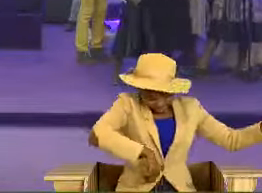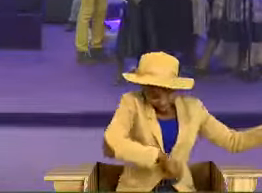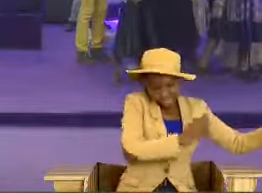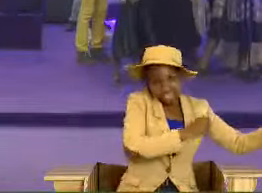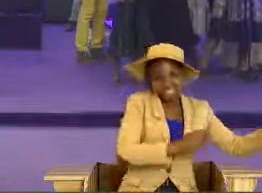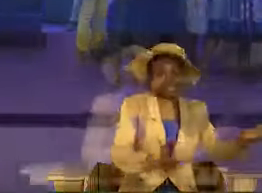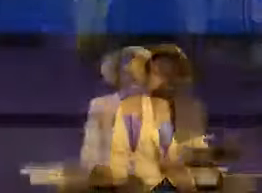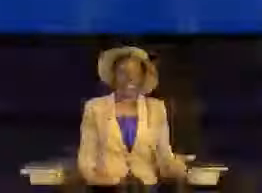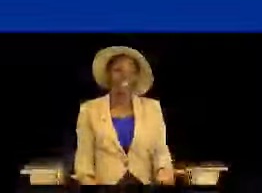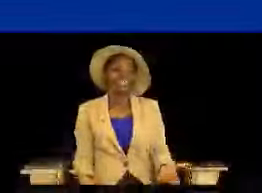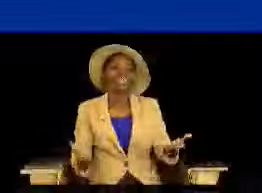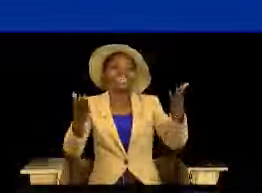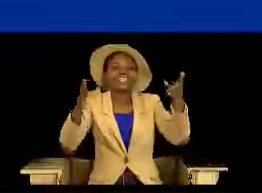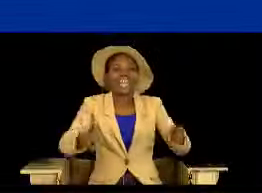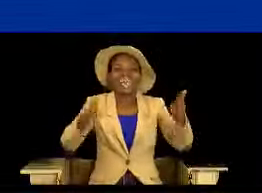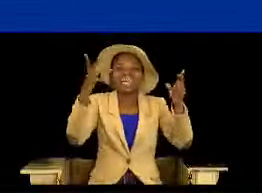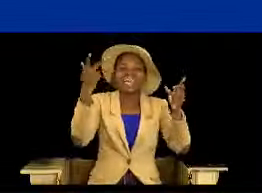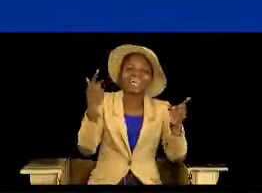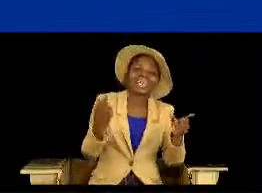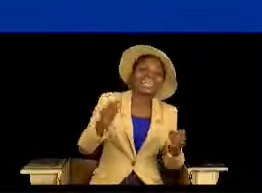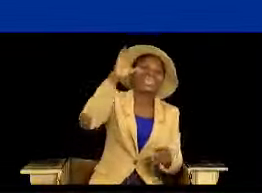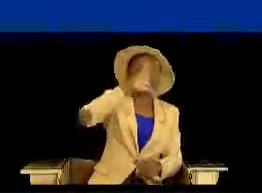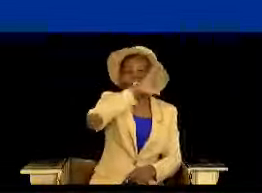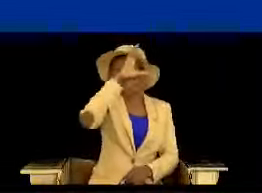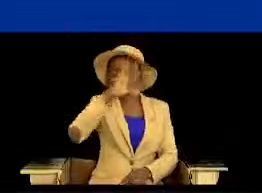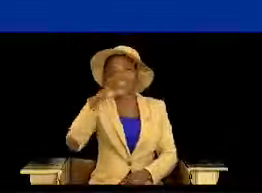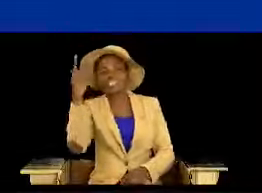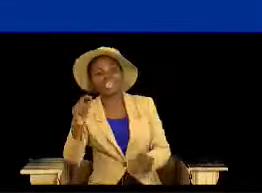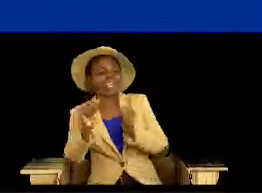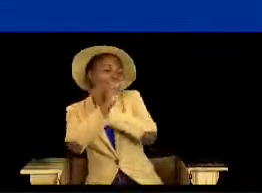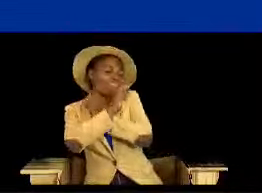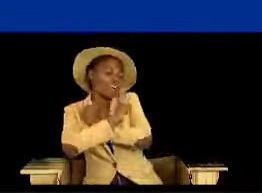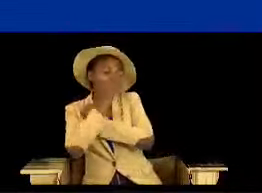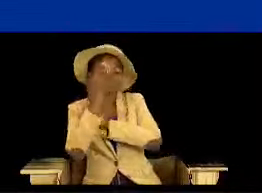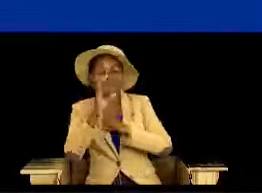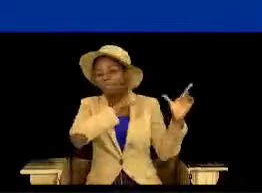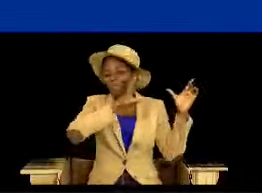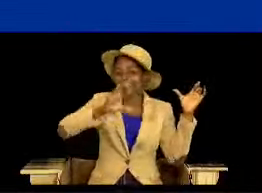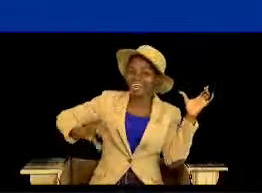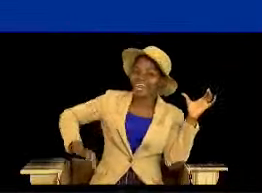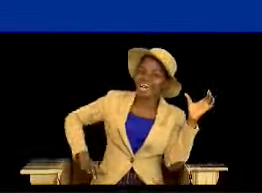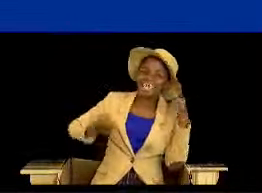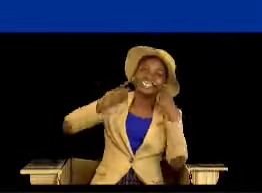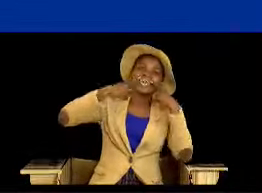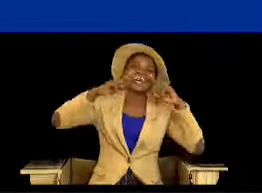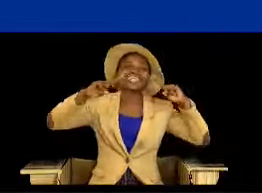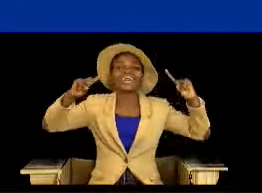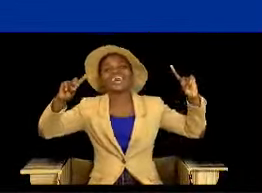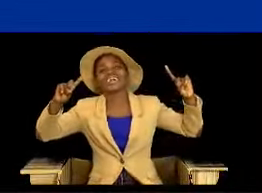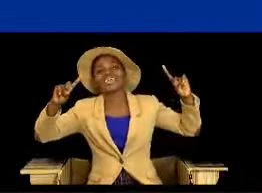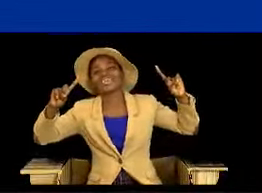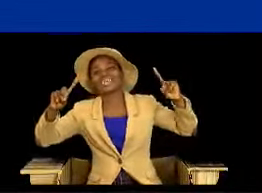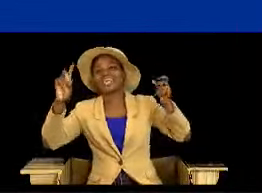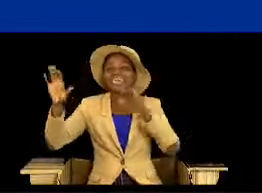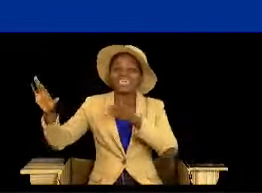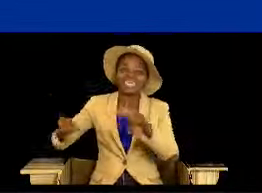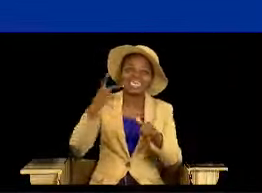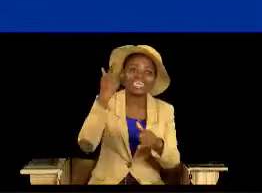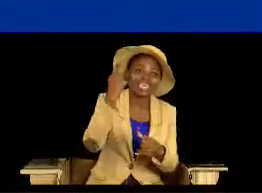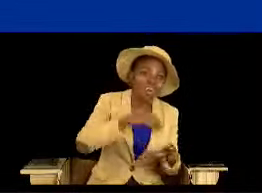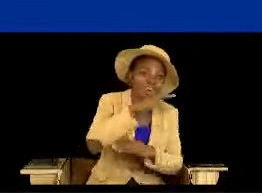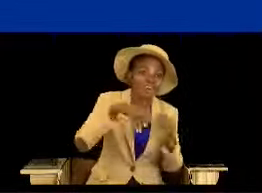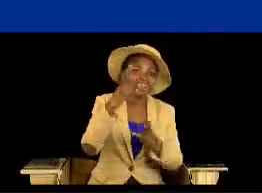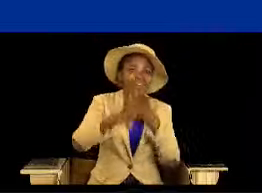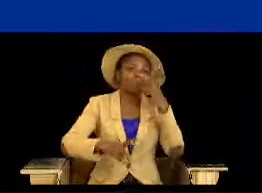lift hide the cross the love of Christ Proclaim till all